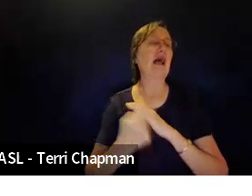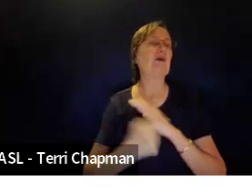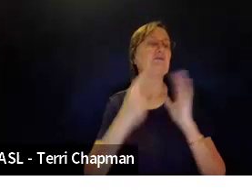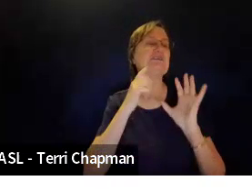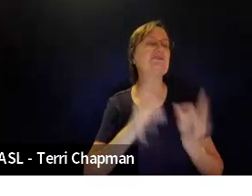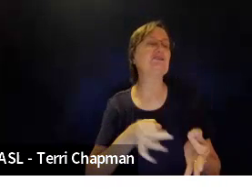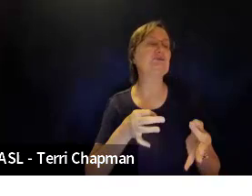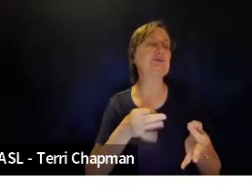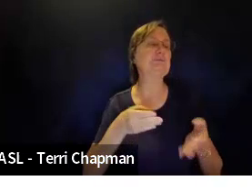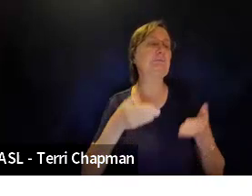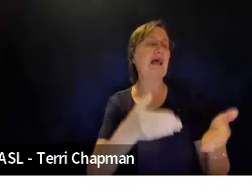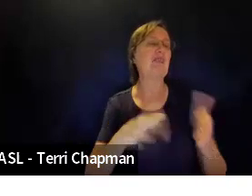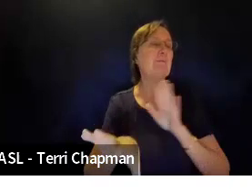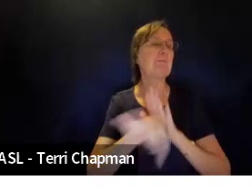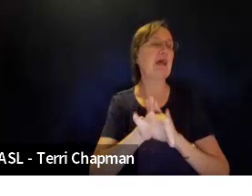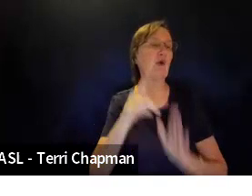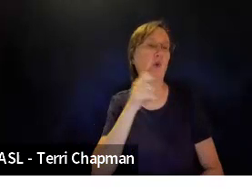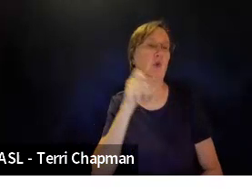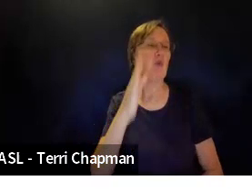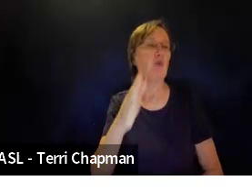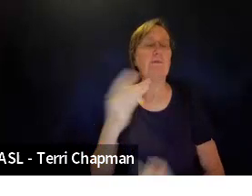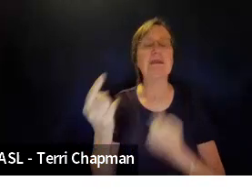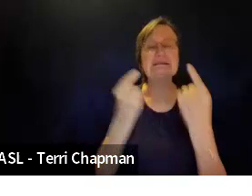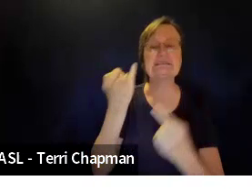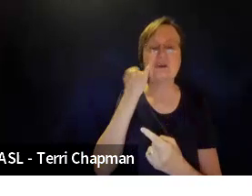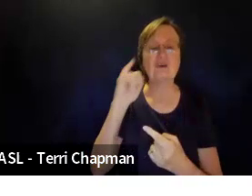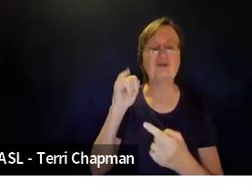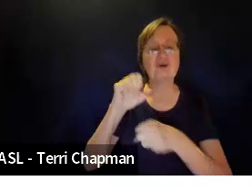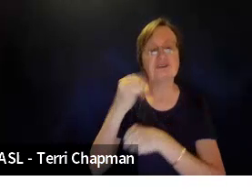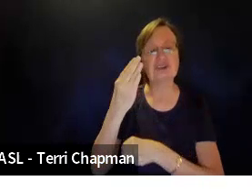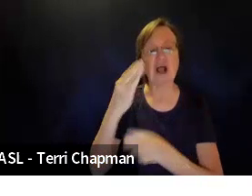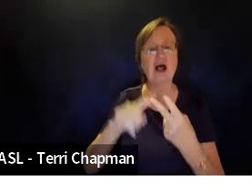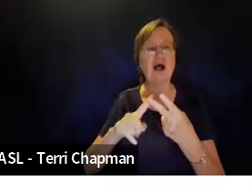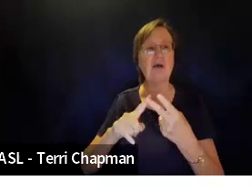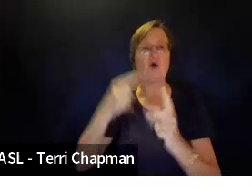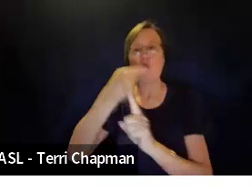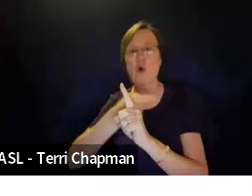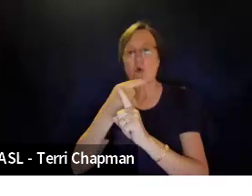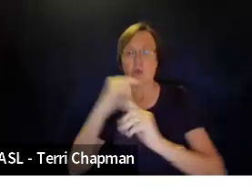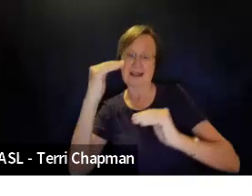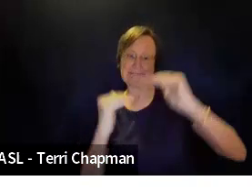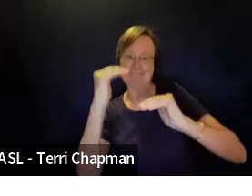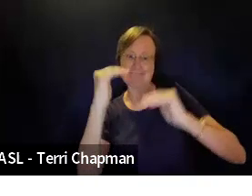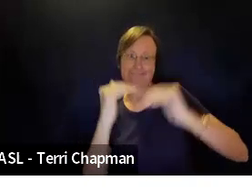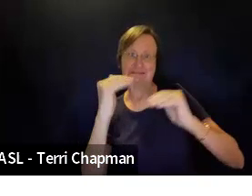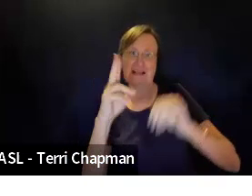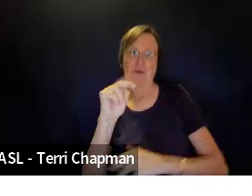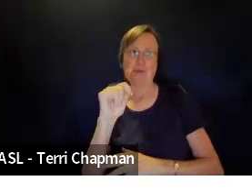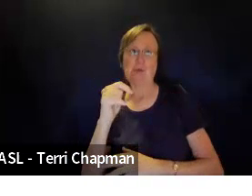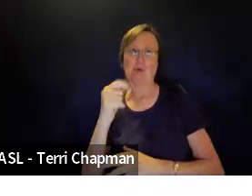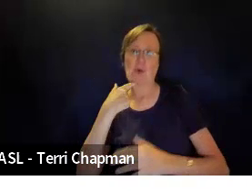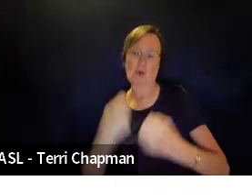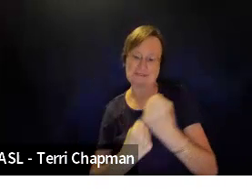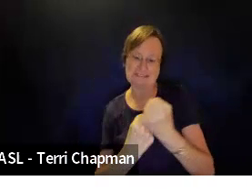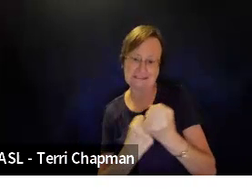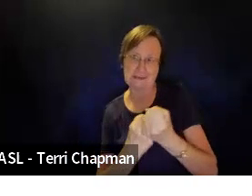of choosing who will be considered for a job, for access to a rent stabilized unit or a subsidized housing program, or